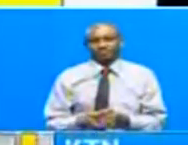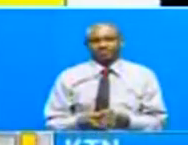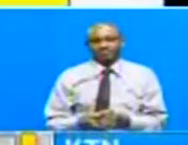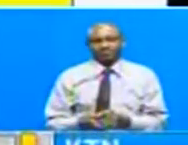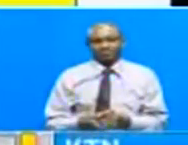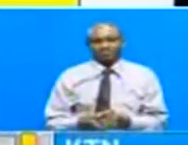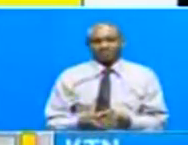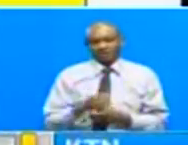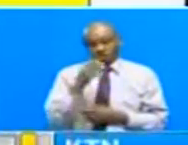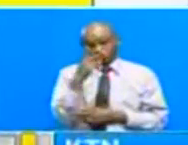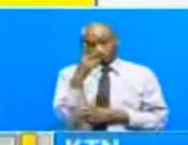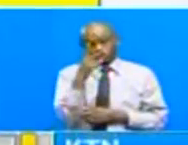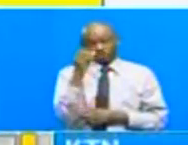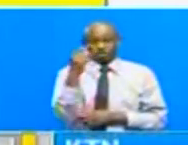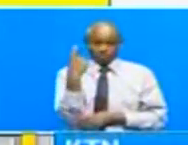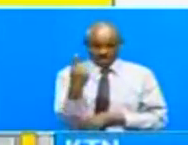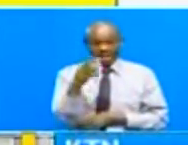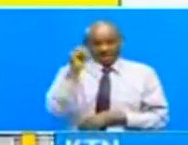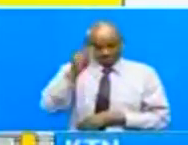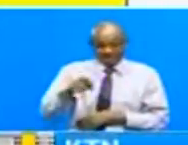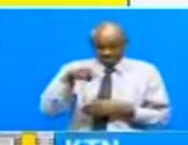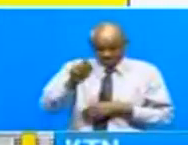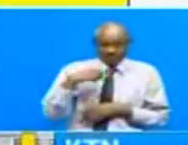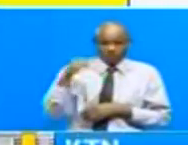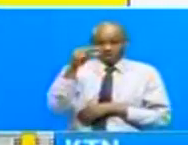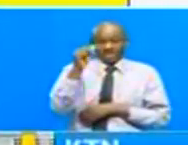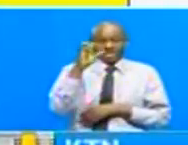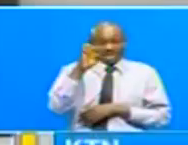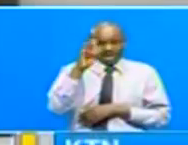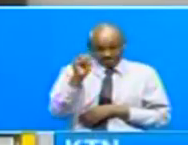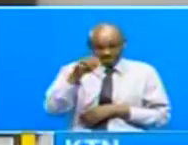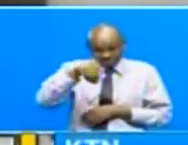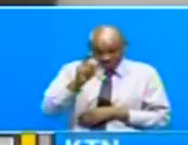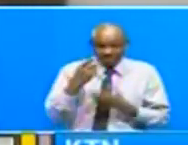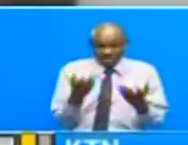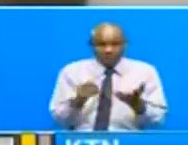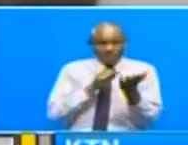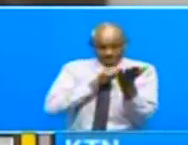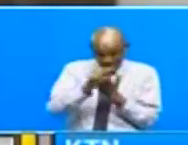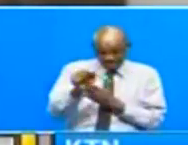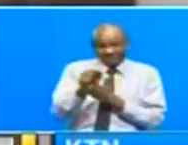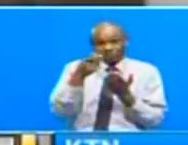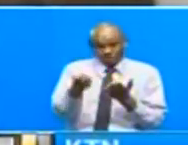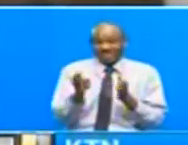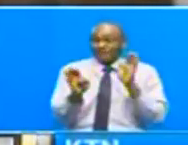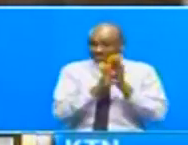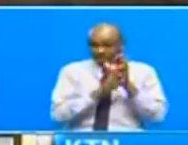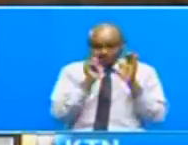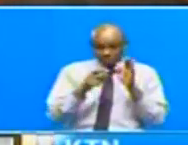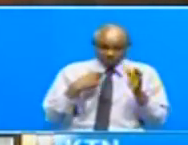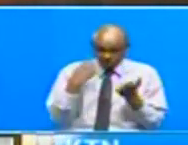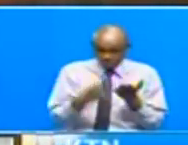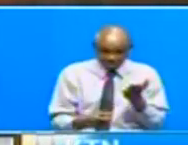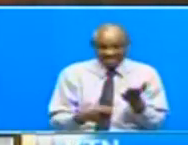The year is 2001, and the Member of Parliament for Gem constituency, Joe Donde, has just published a private member's bill that seeks to tame the